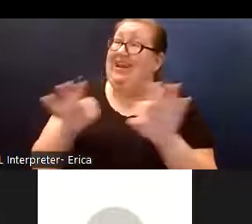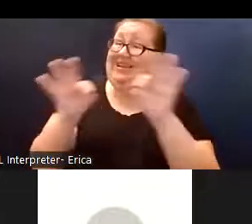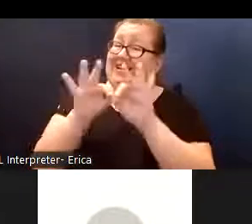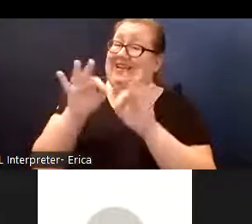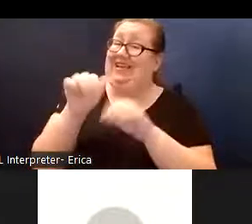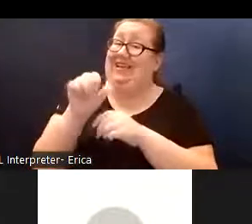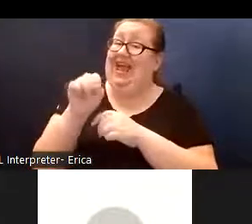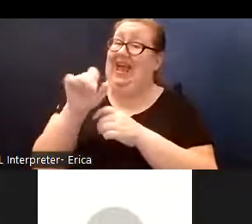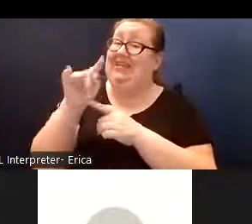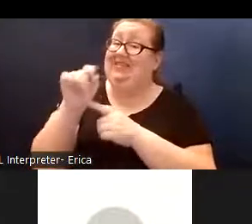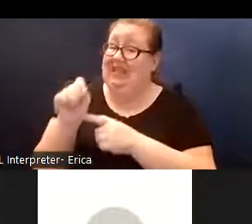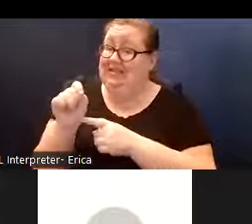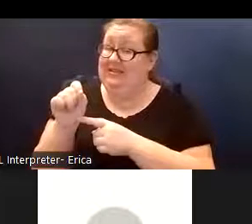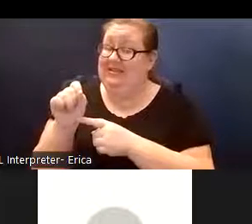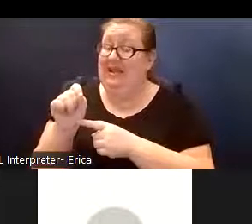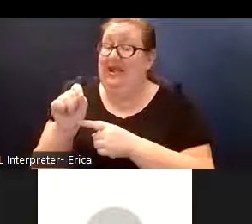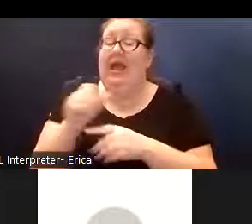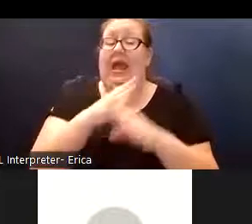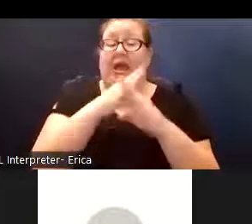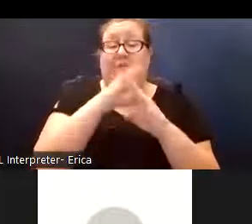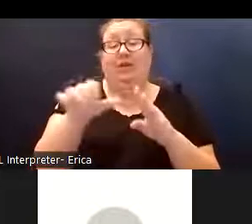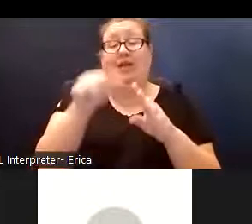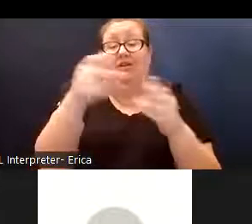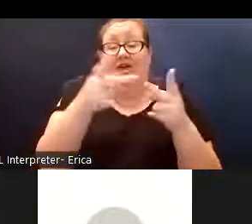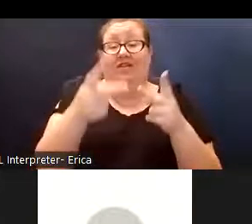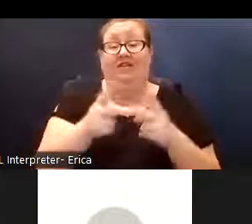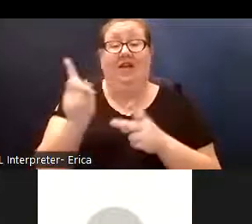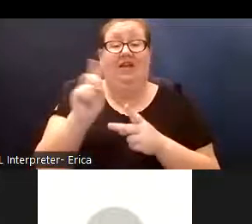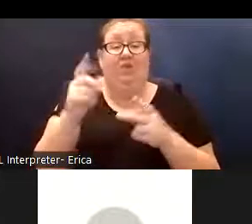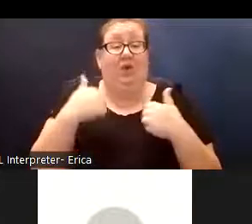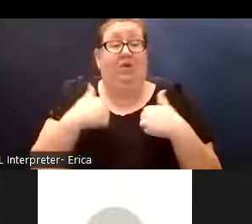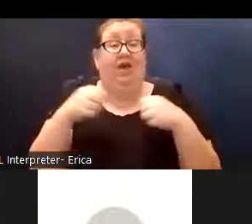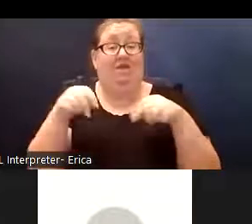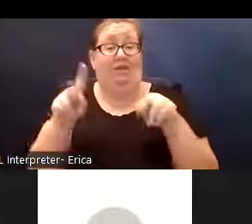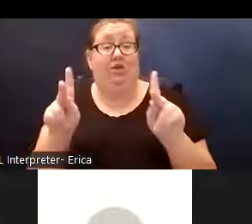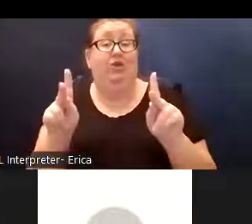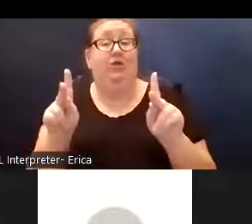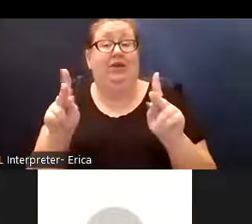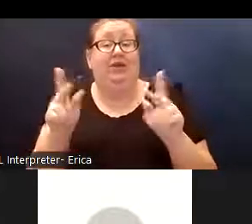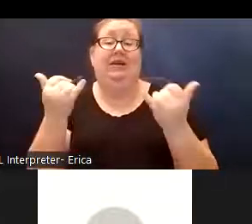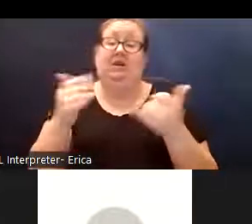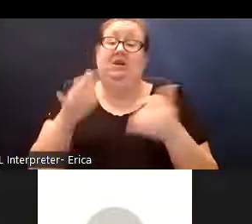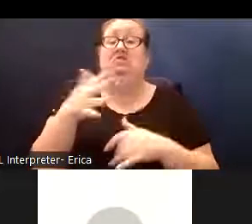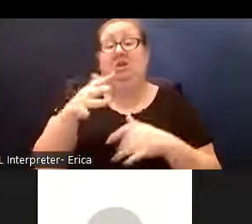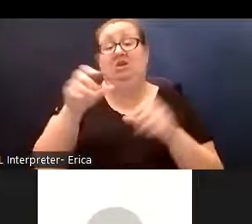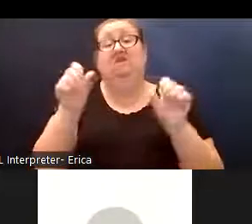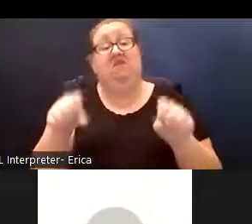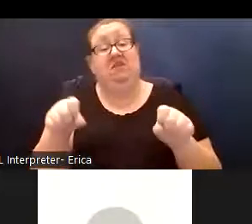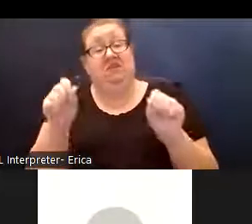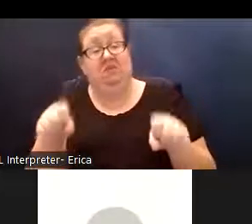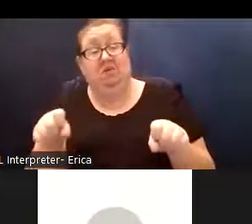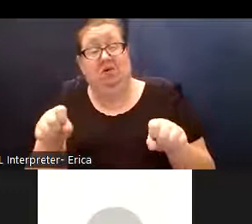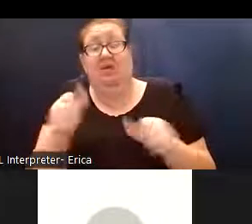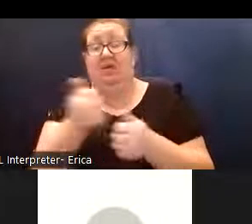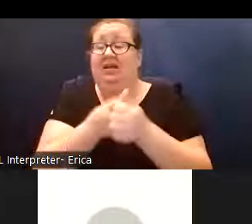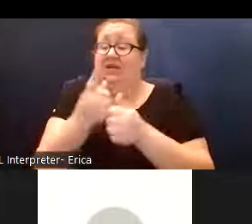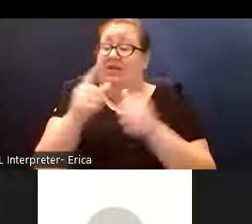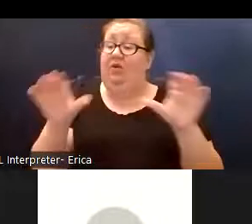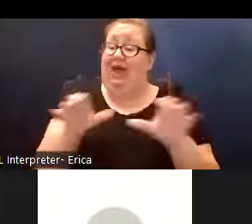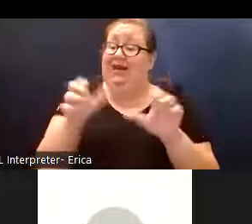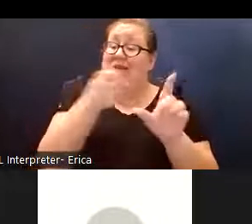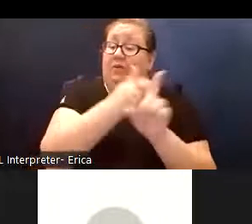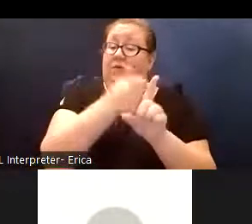and protecting other sites where opportunities exist. This is relatively feasible as everyone is acting within their